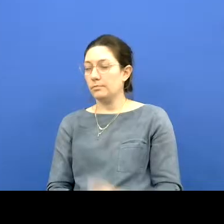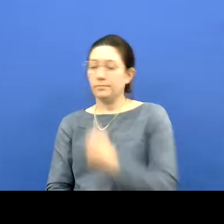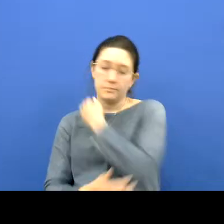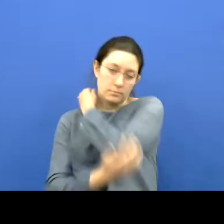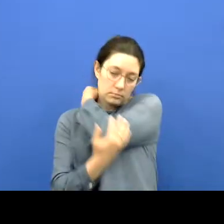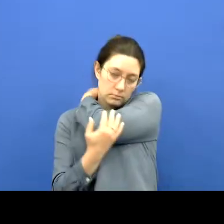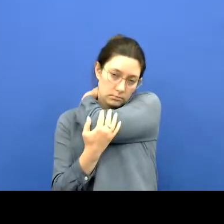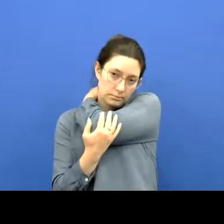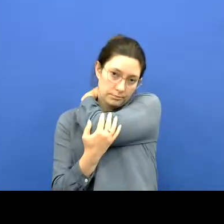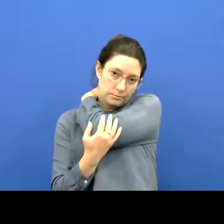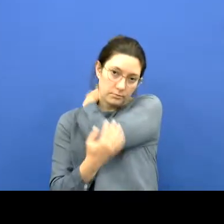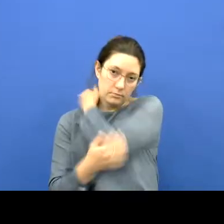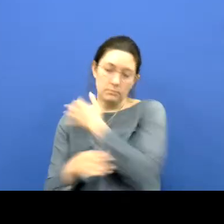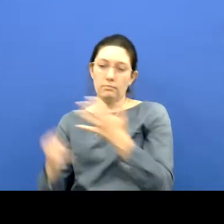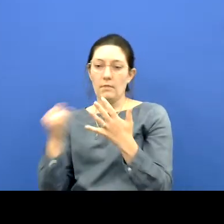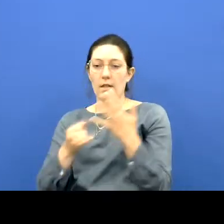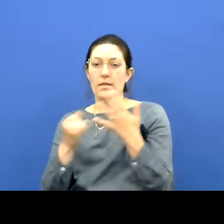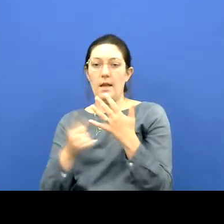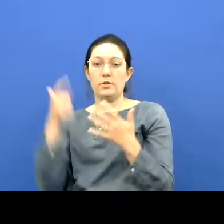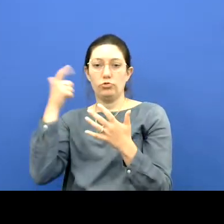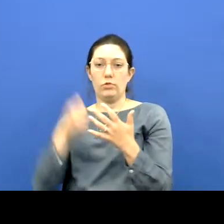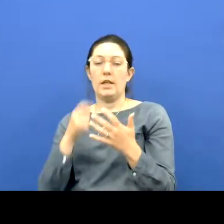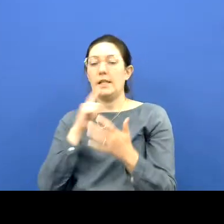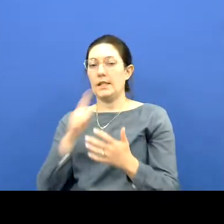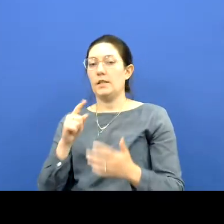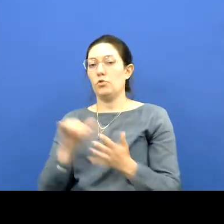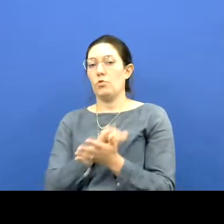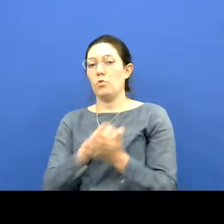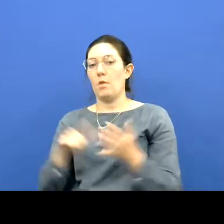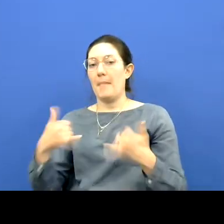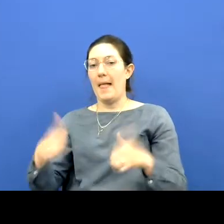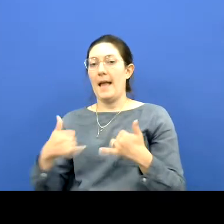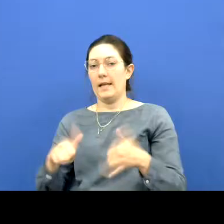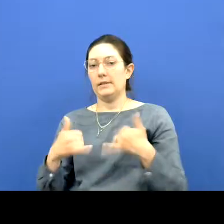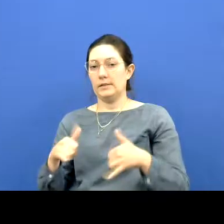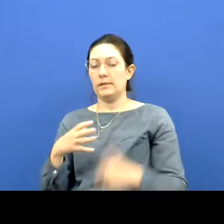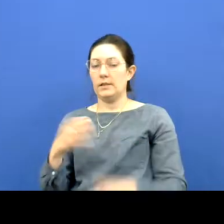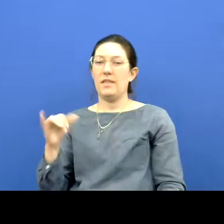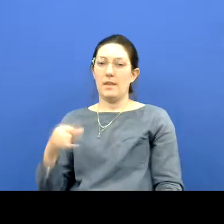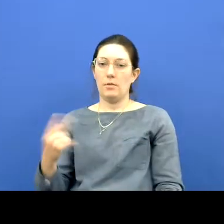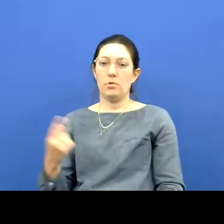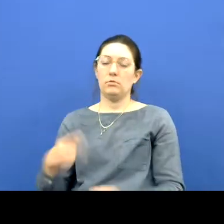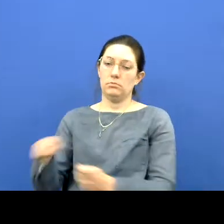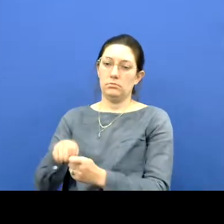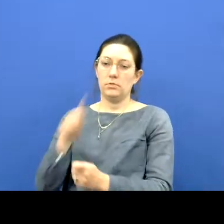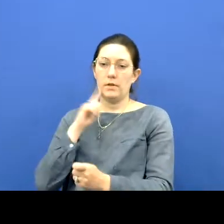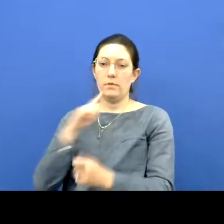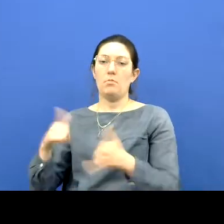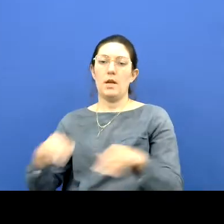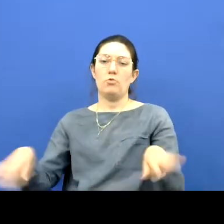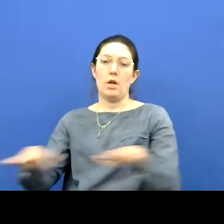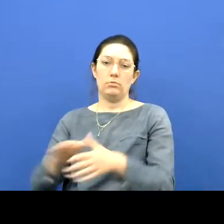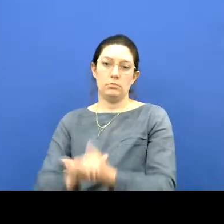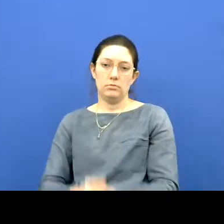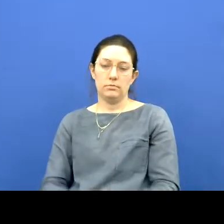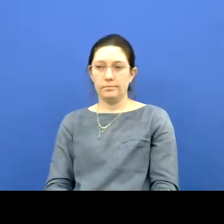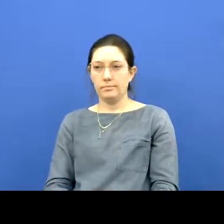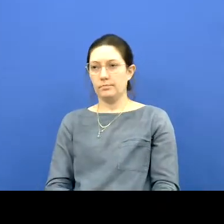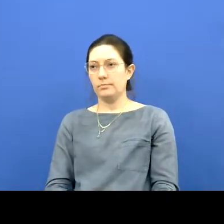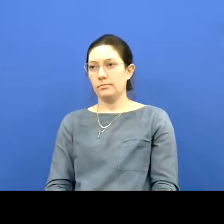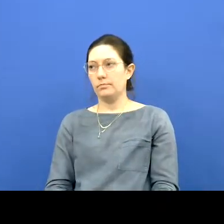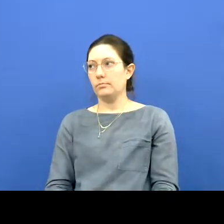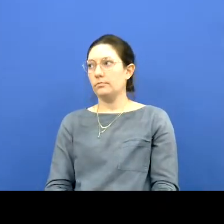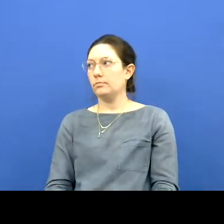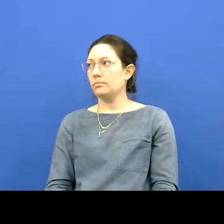And then the last one we're going after is New York Plays, and this one is specifically for playgrounds. And we